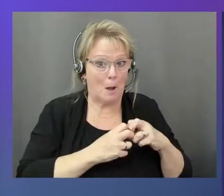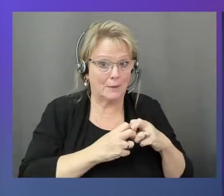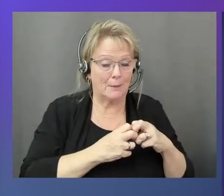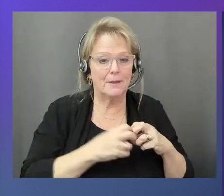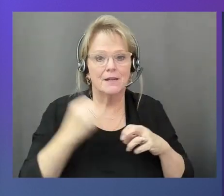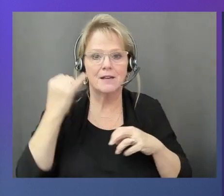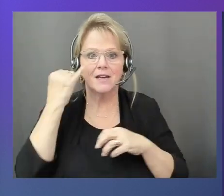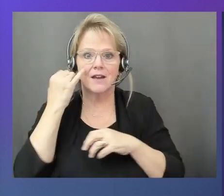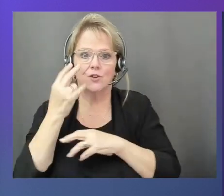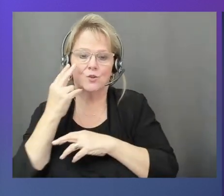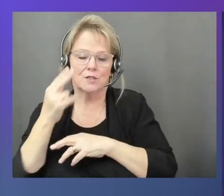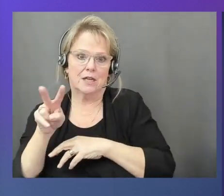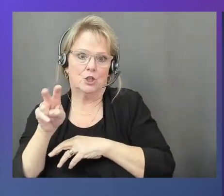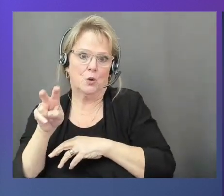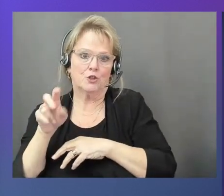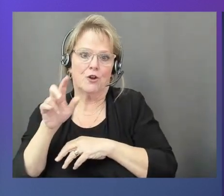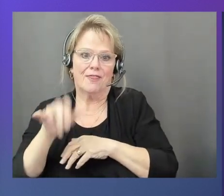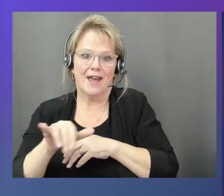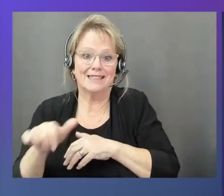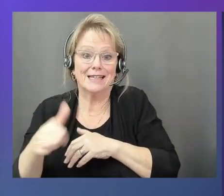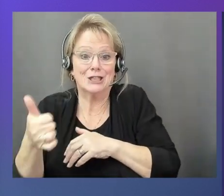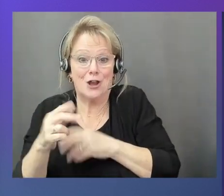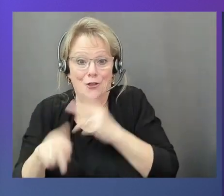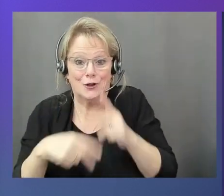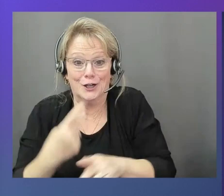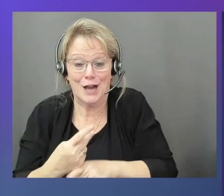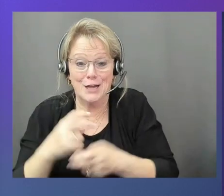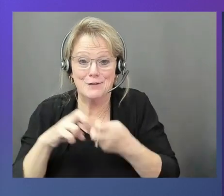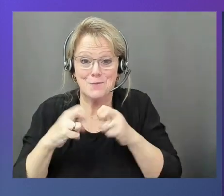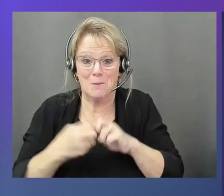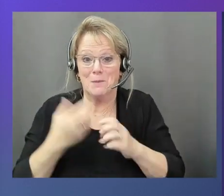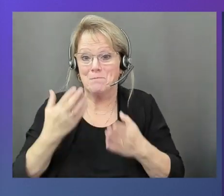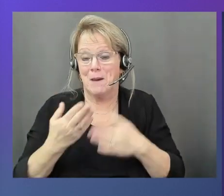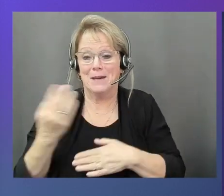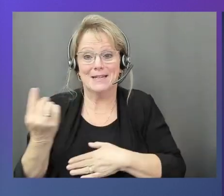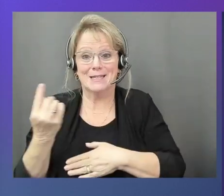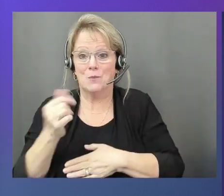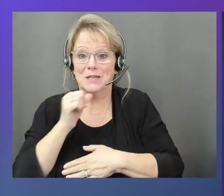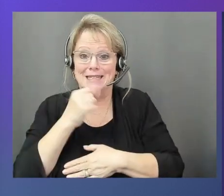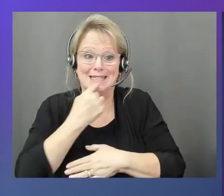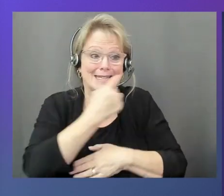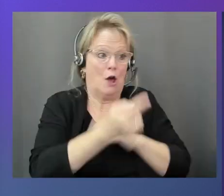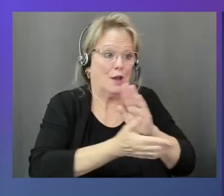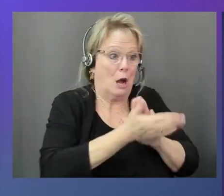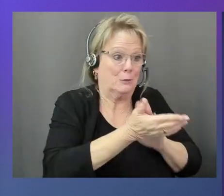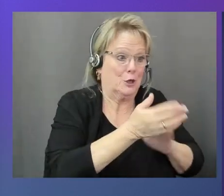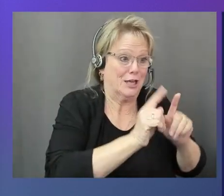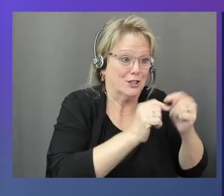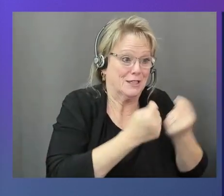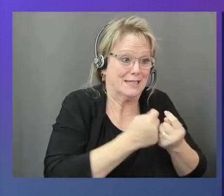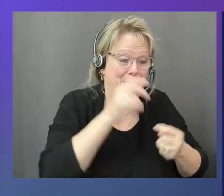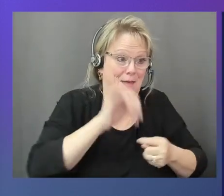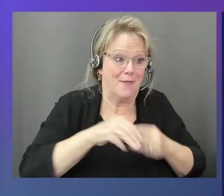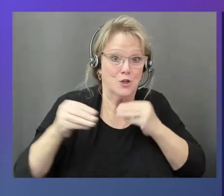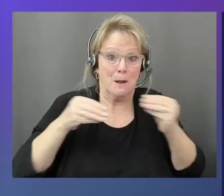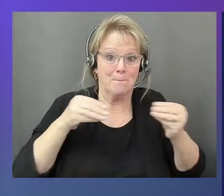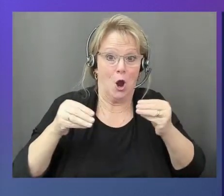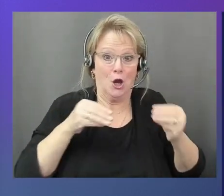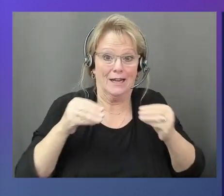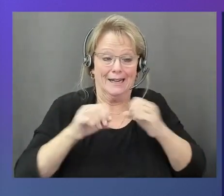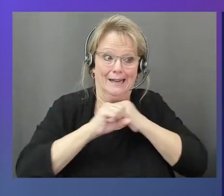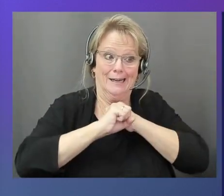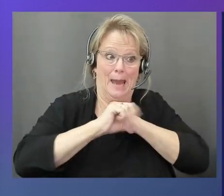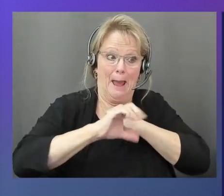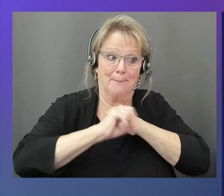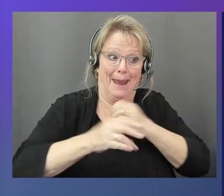200, maybe that's also another kind of problem. Maybe somebody didn't tell the operations team that there's a marketing campaign happening,